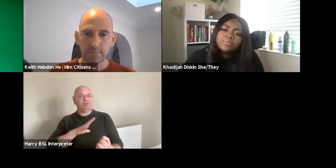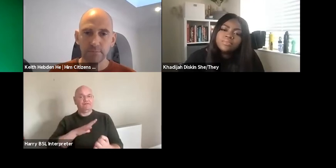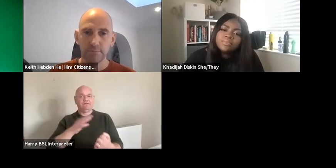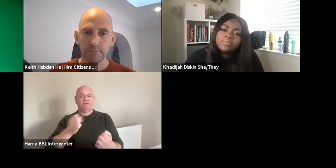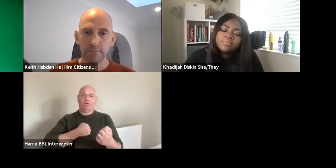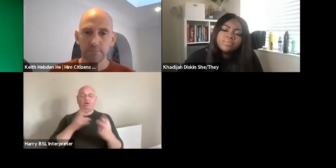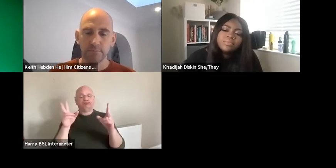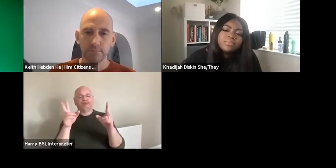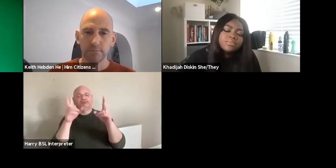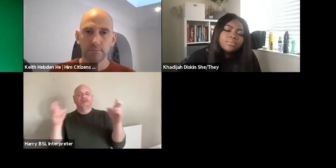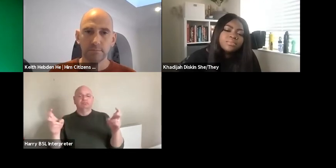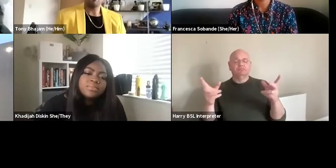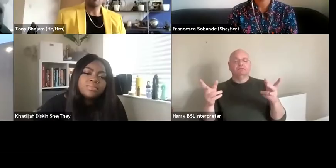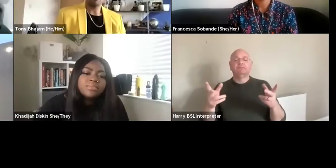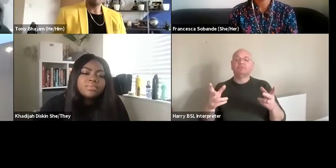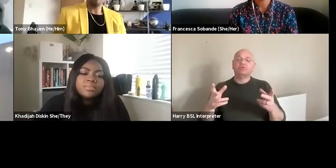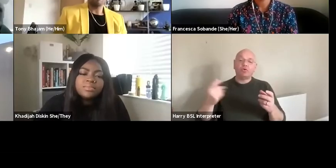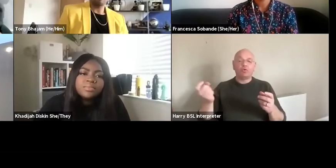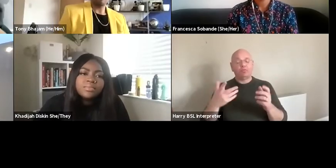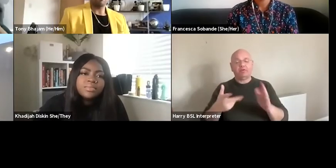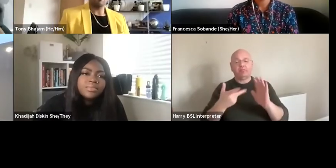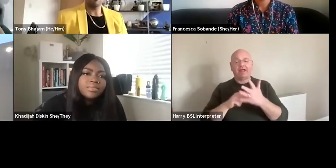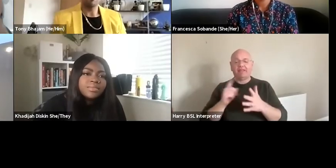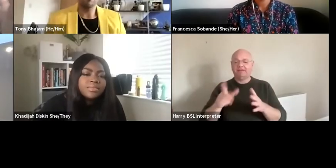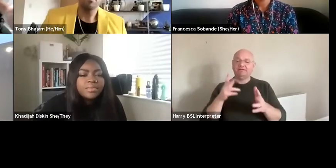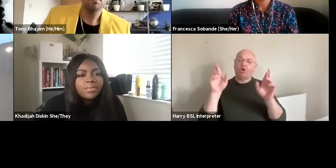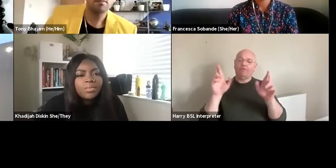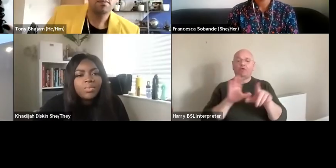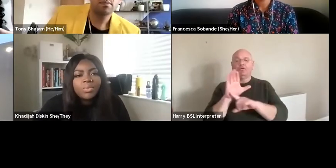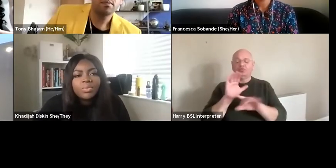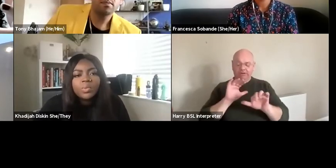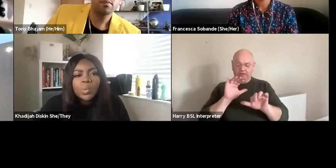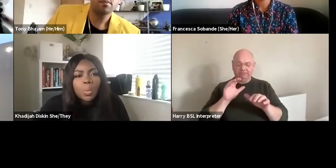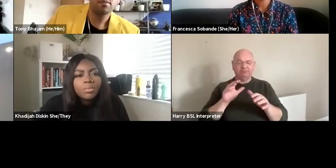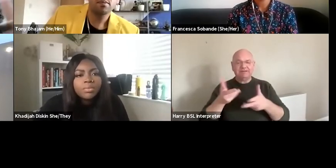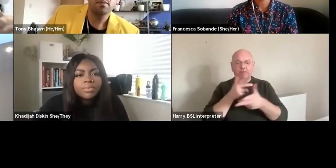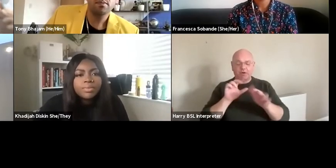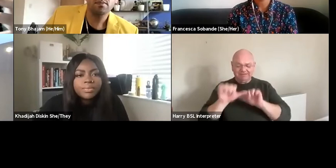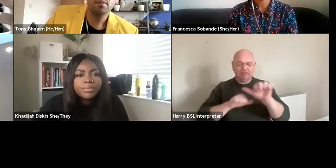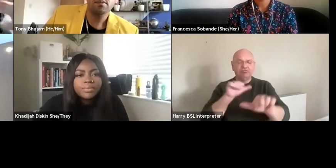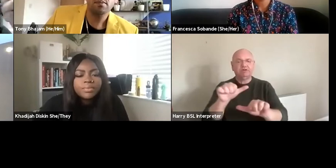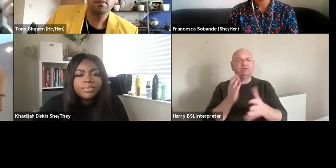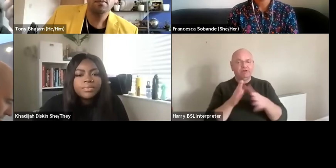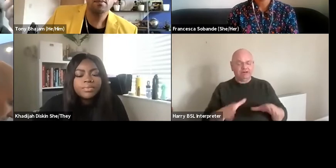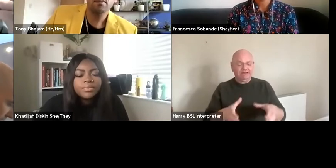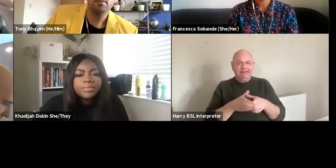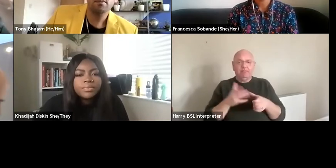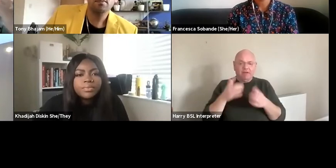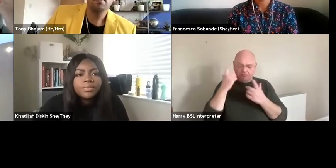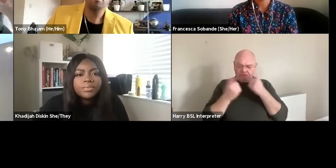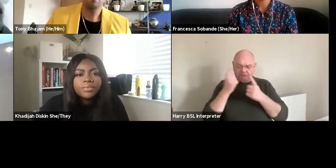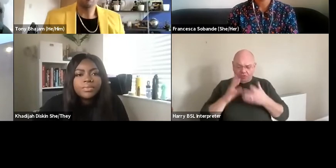the Hopeful Future seminar series, the team that was involved in the design were thinking